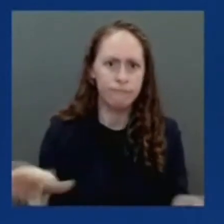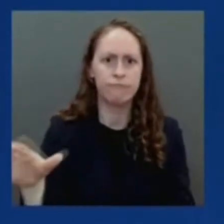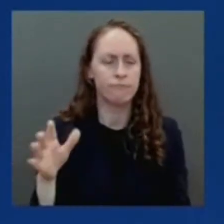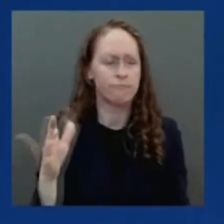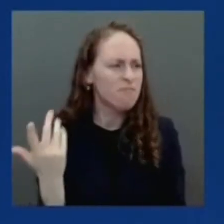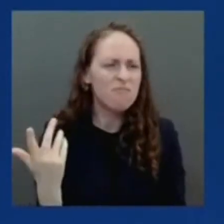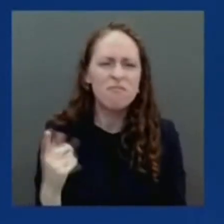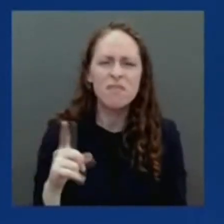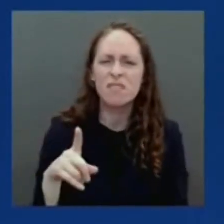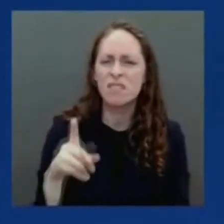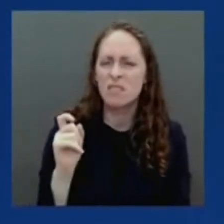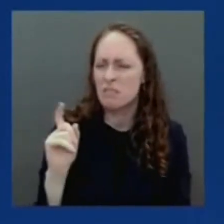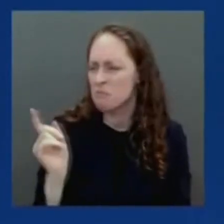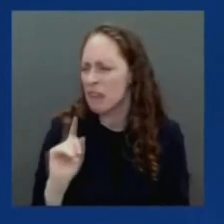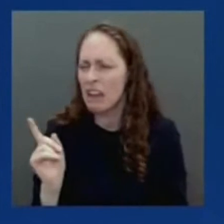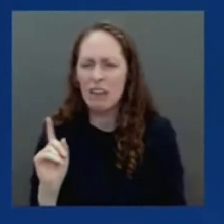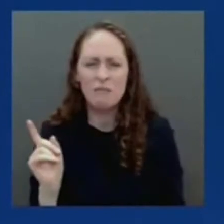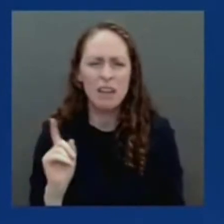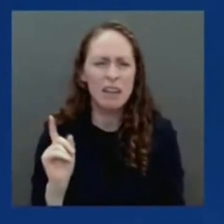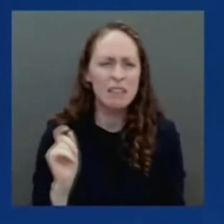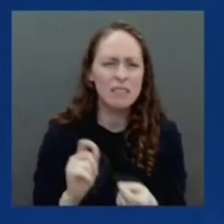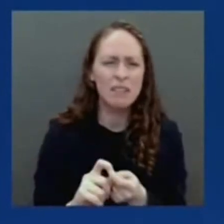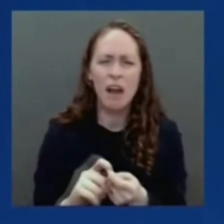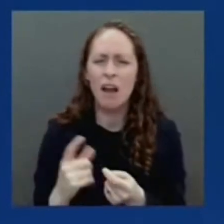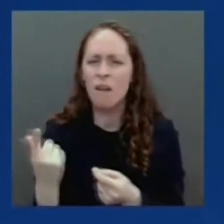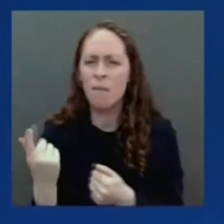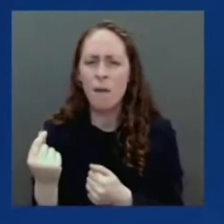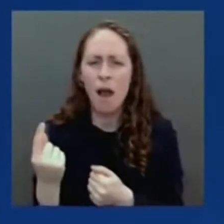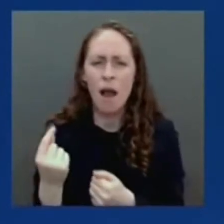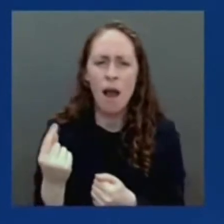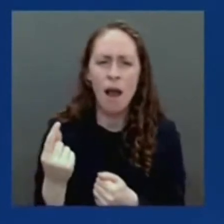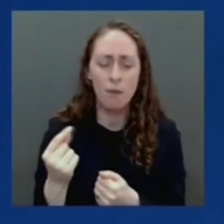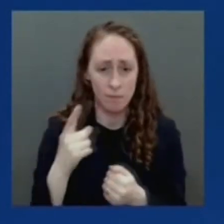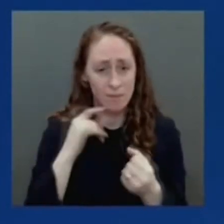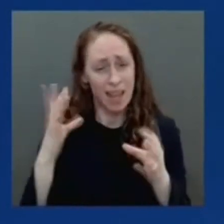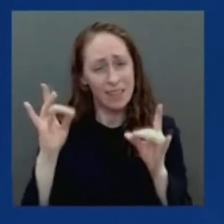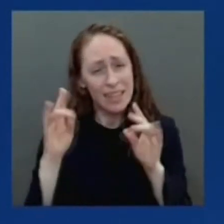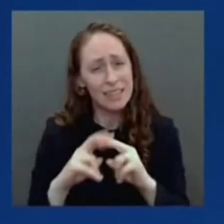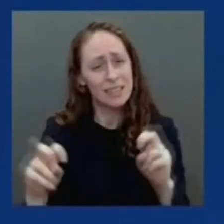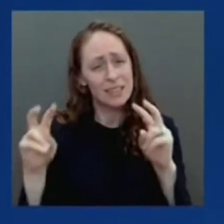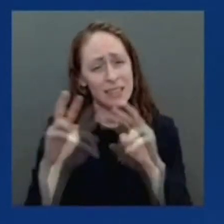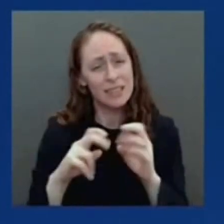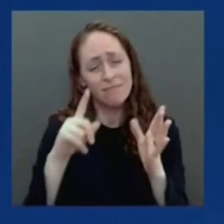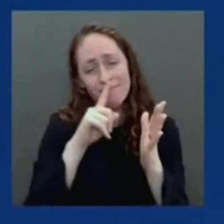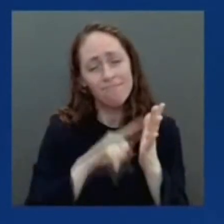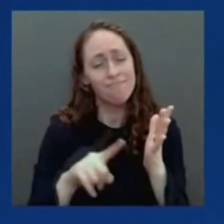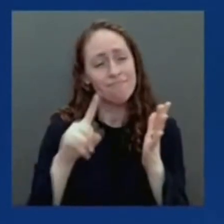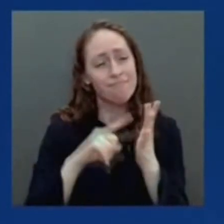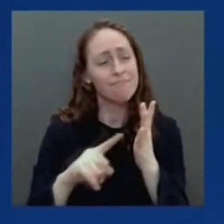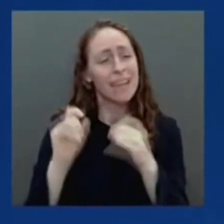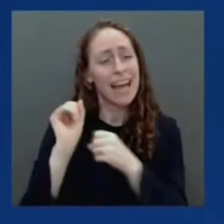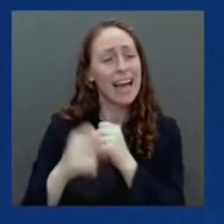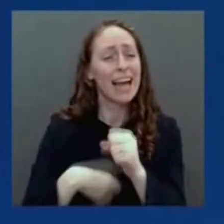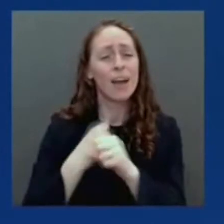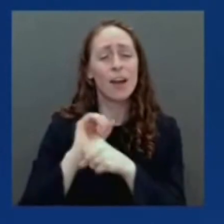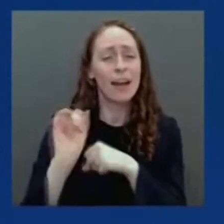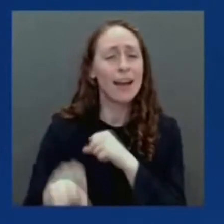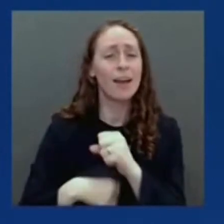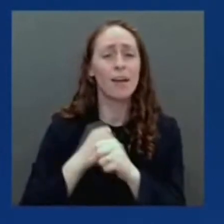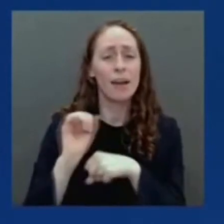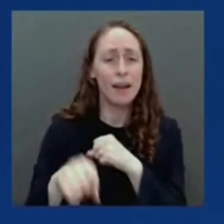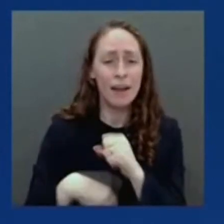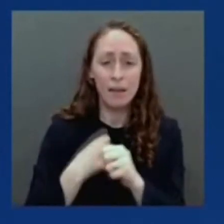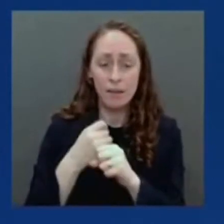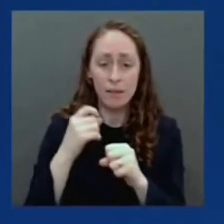took years to finally show that the origin was from a bat to an intermediate host to a human, very